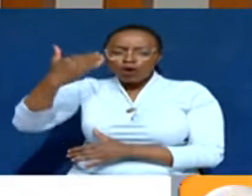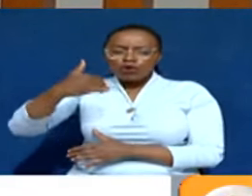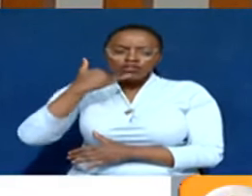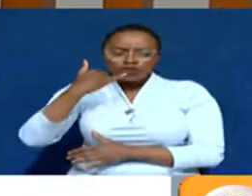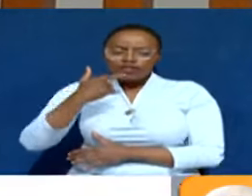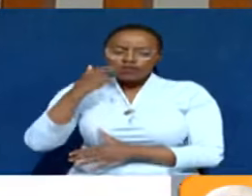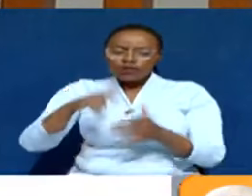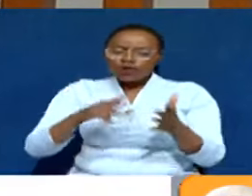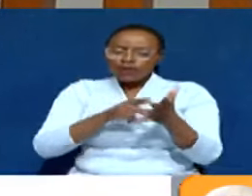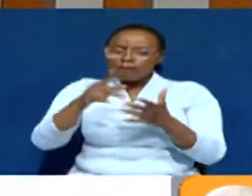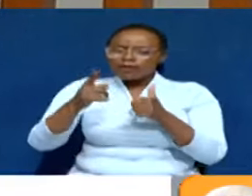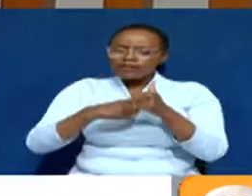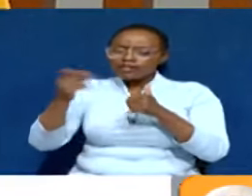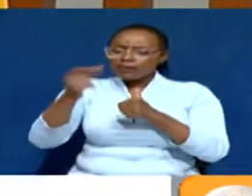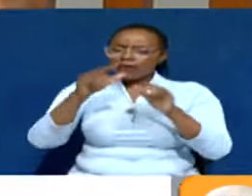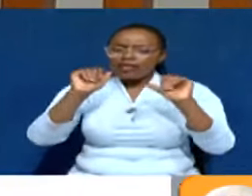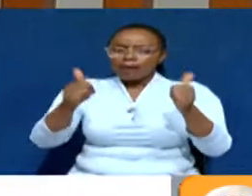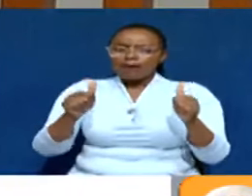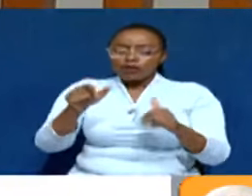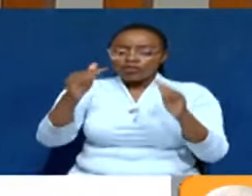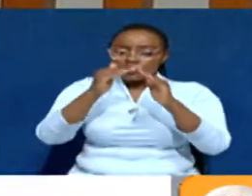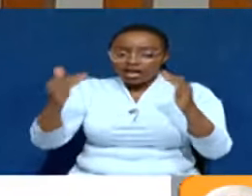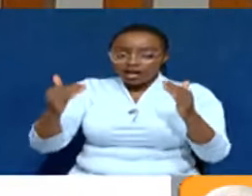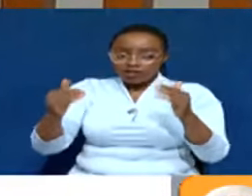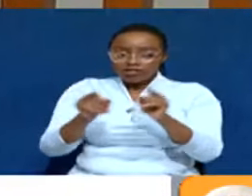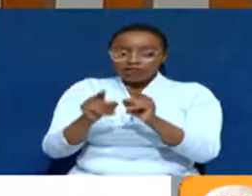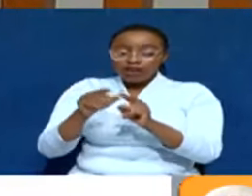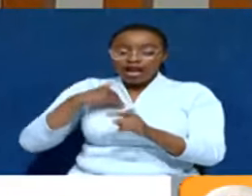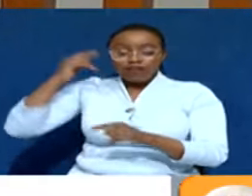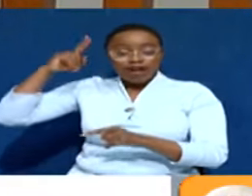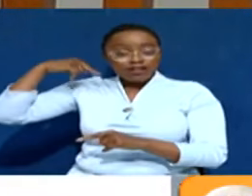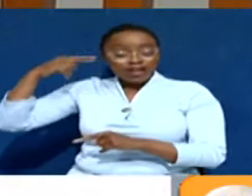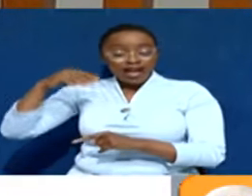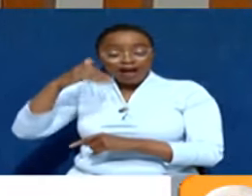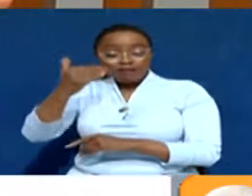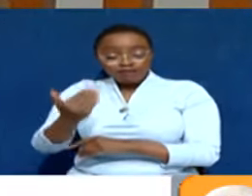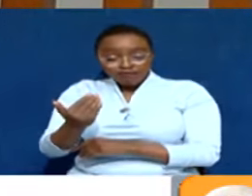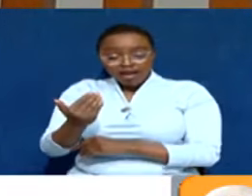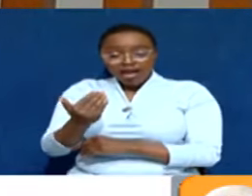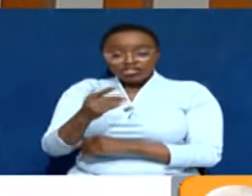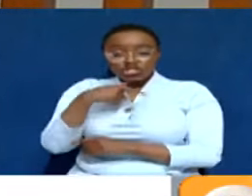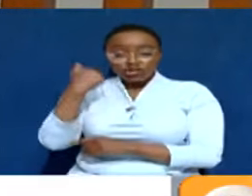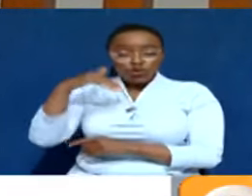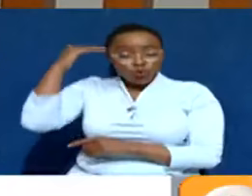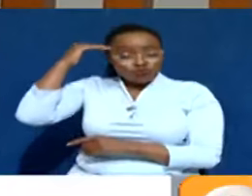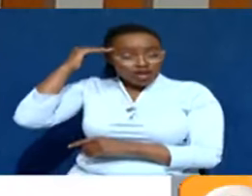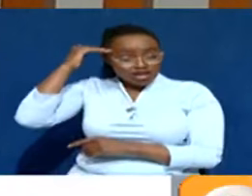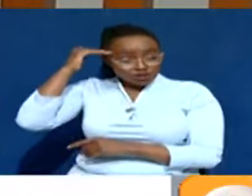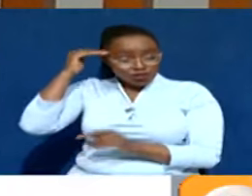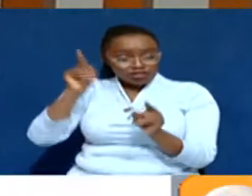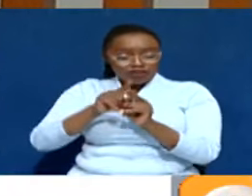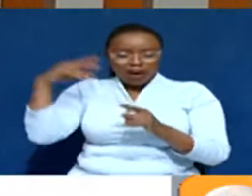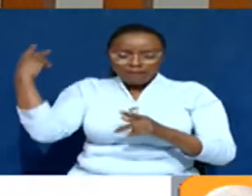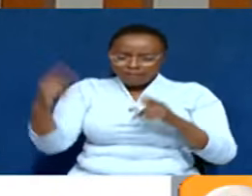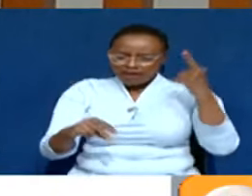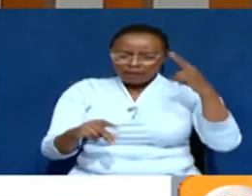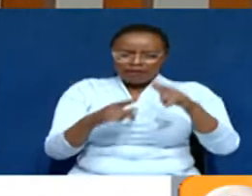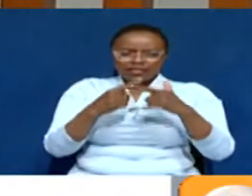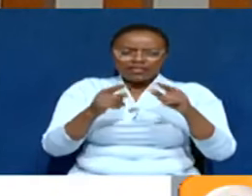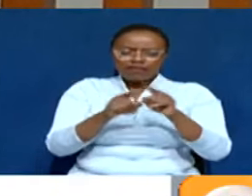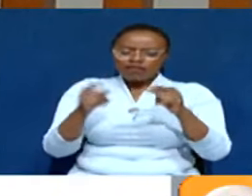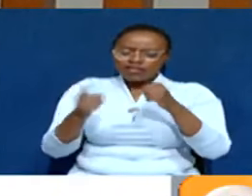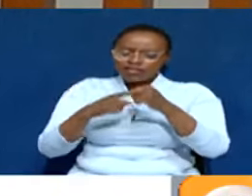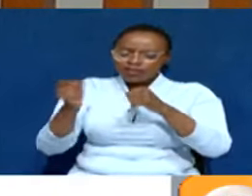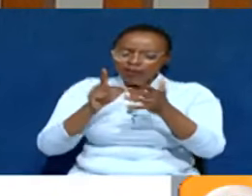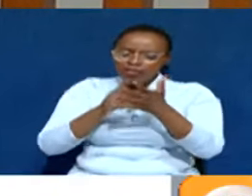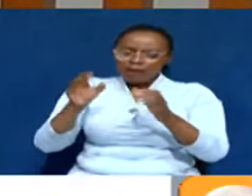me, ananiambia sijalipo for 6 months. That house alikuwa na mwenda wazimu, mtoto mwenda wazimu. Alikuwa anampiga, anampiga, anampiga. Ananiambia imagine sijalipo